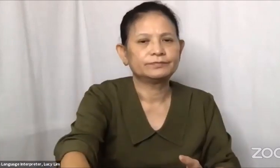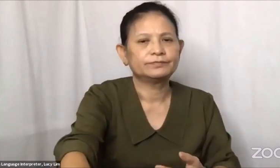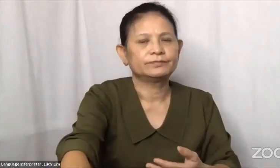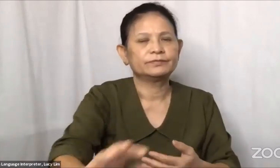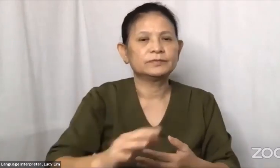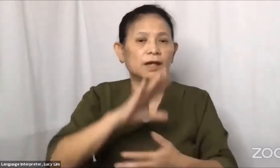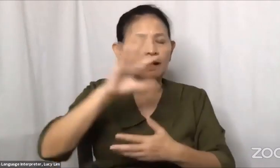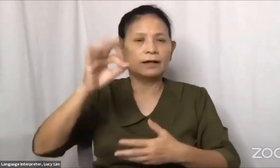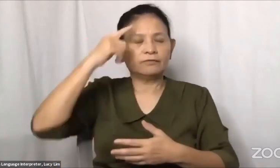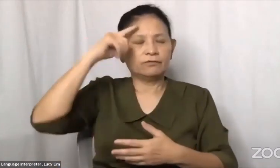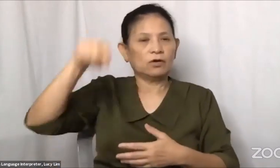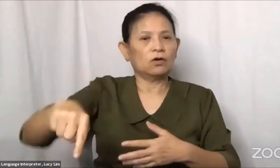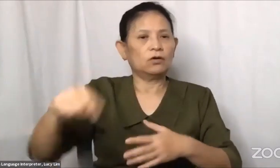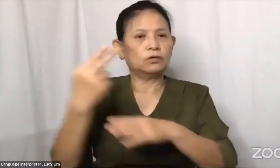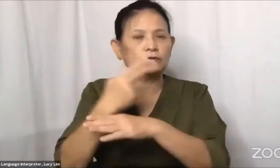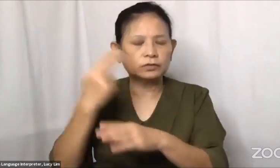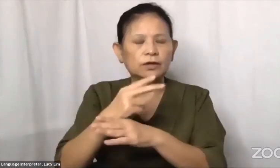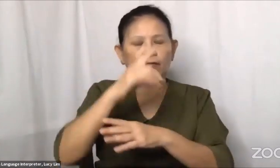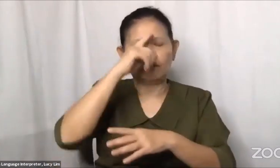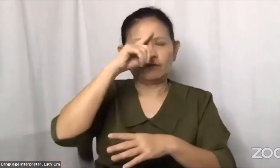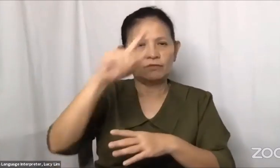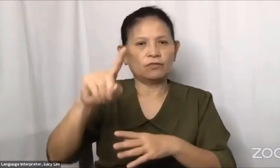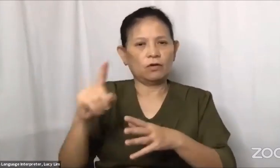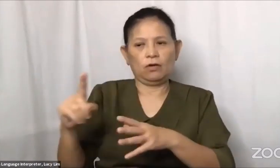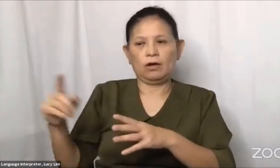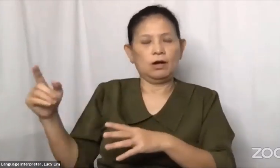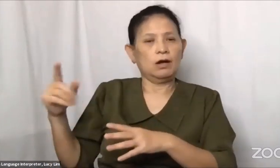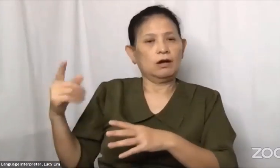use with regular and casual partners and